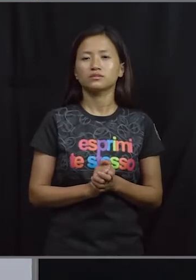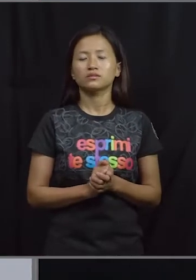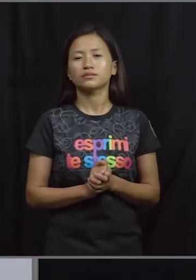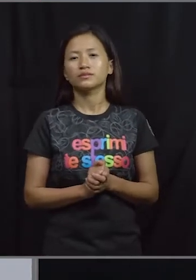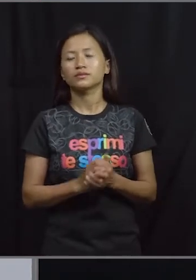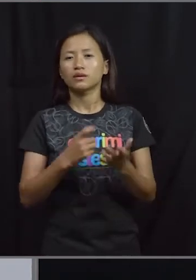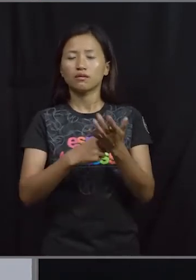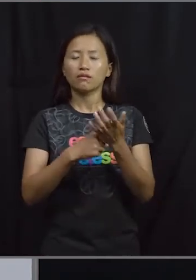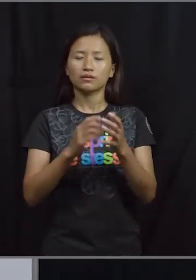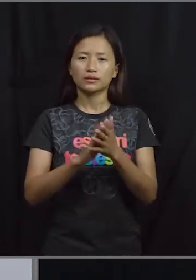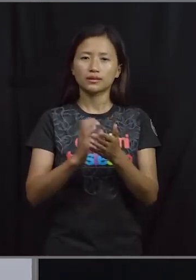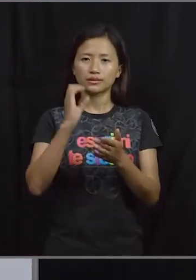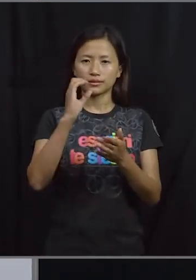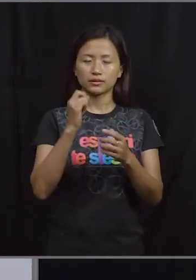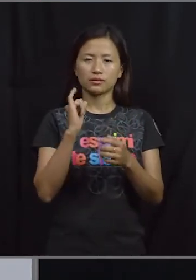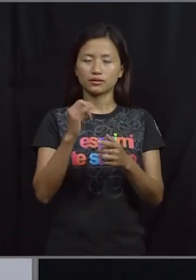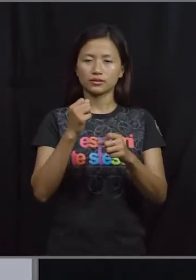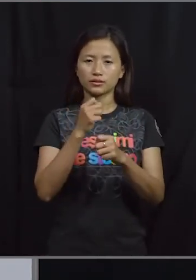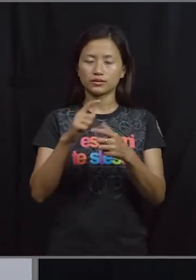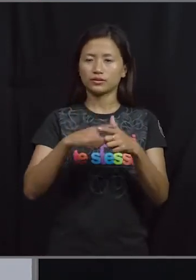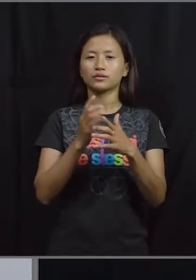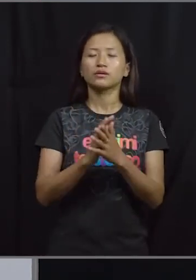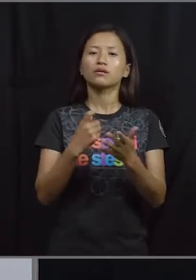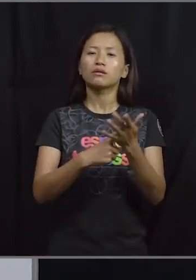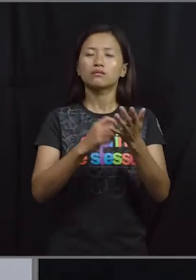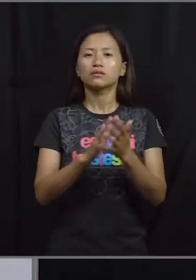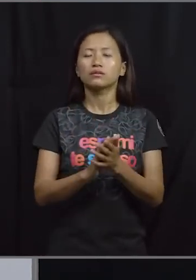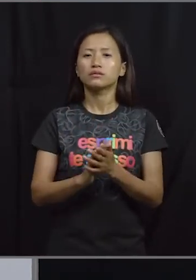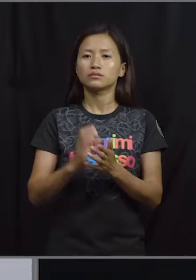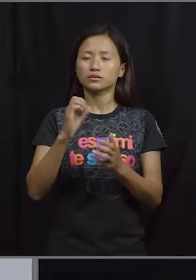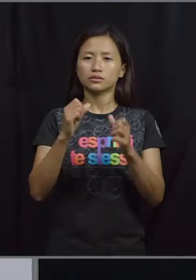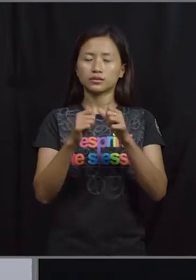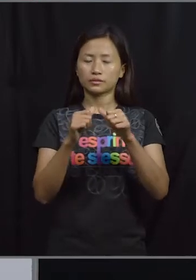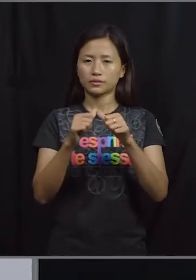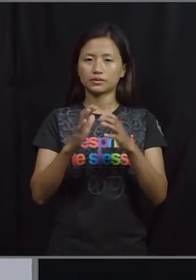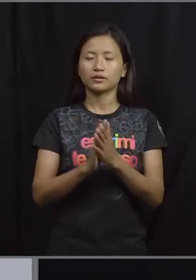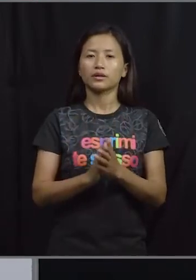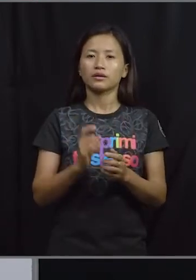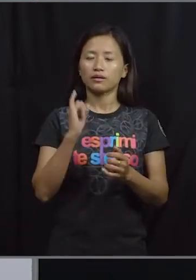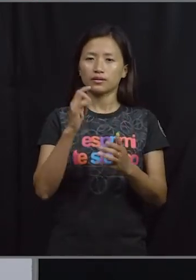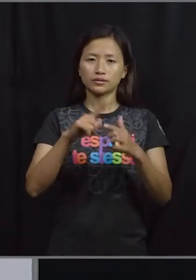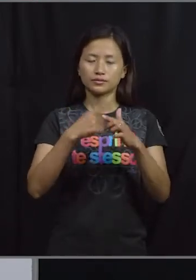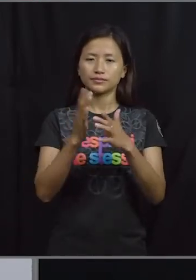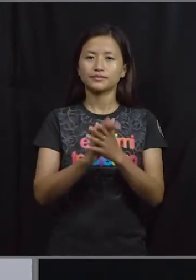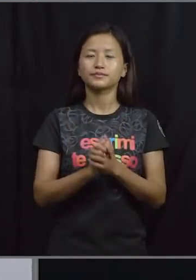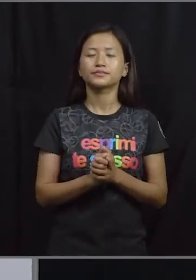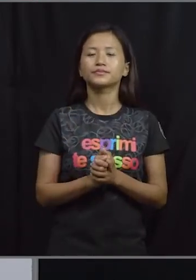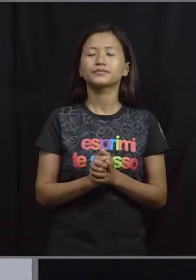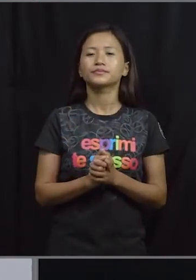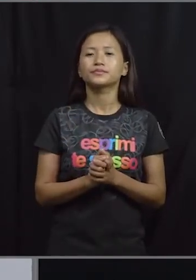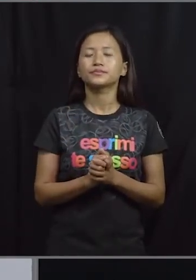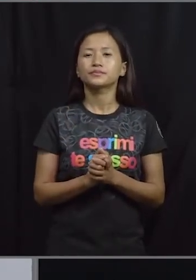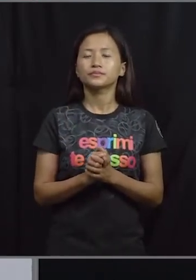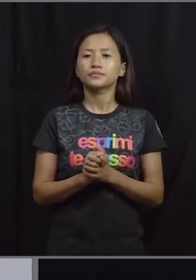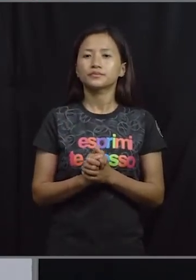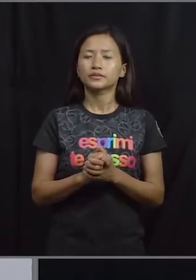Cofactors are denoted by Cij or capital Aij. If you put small aij,